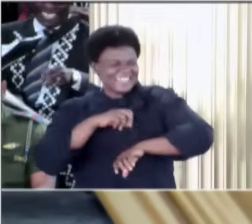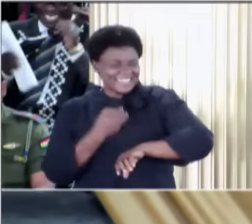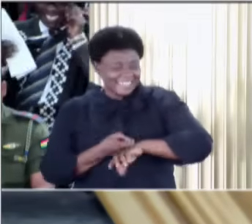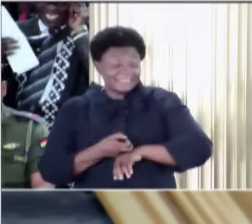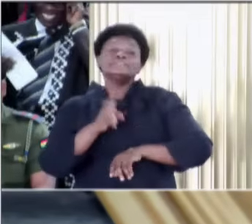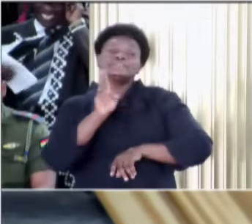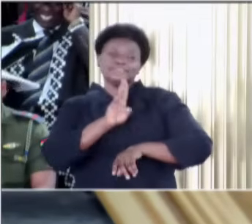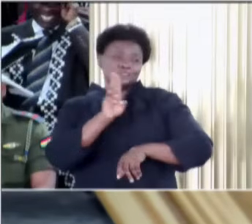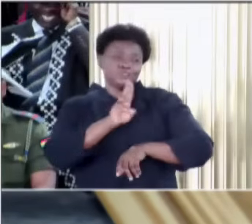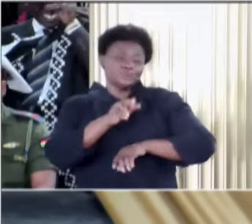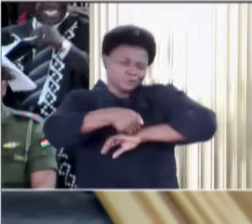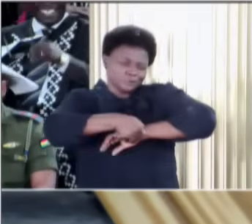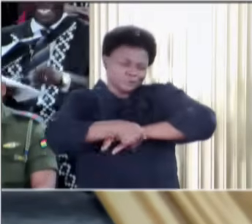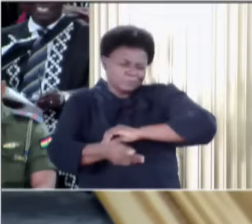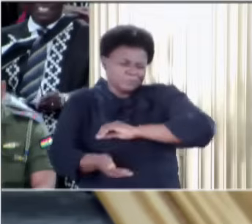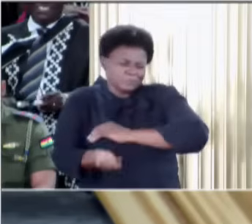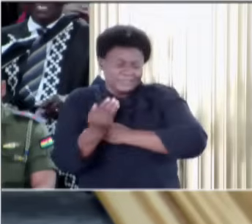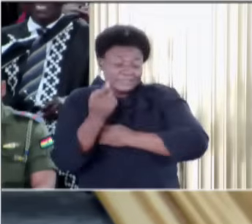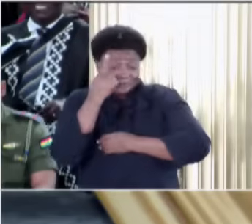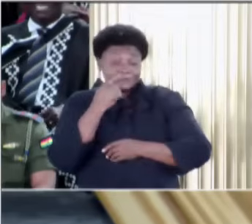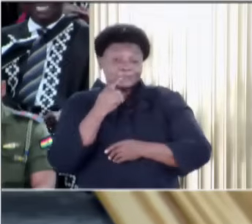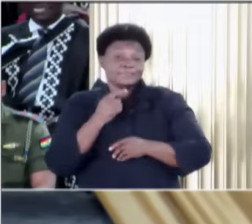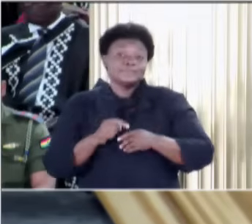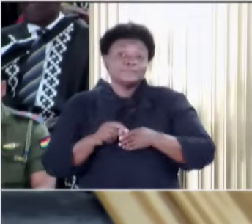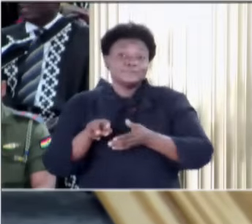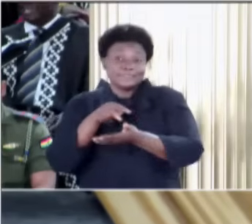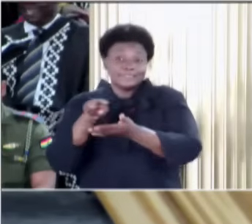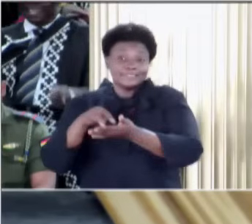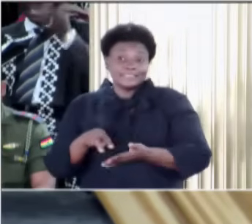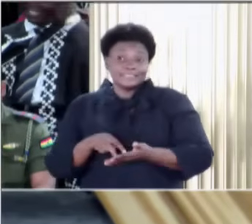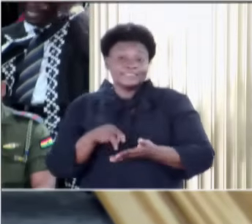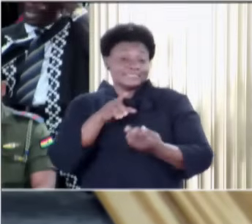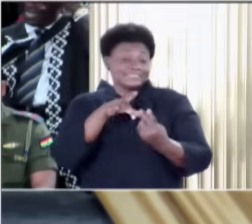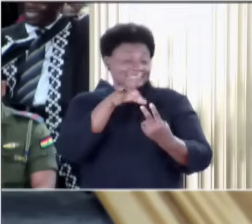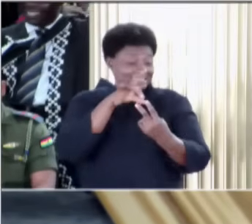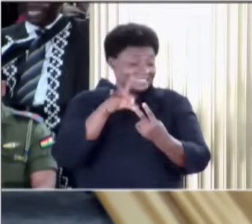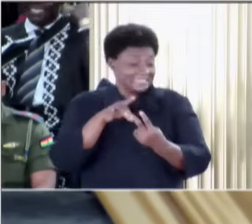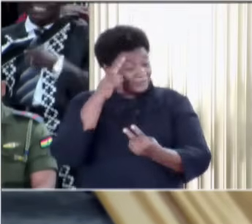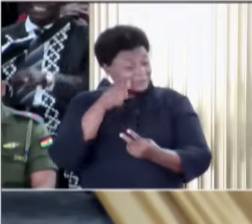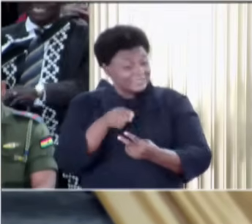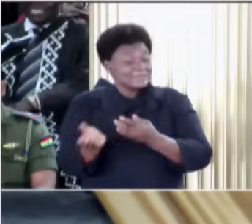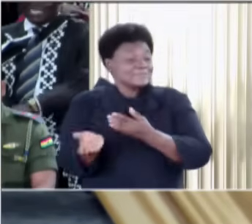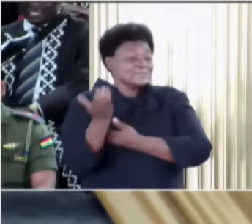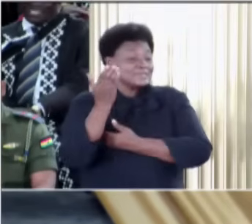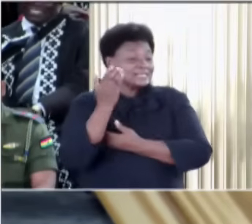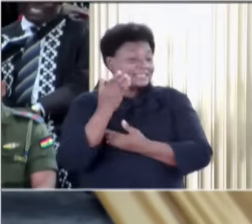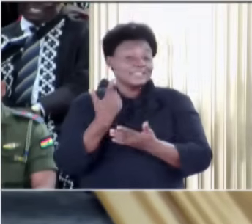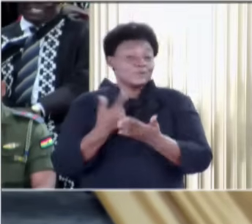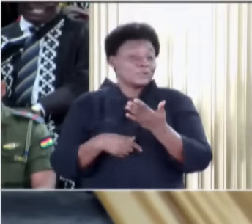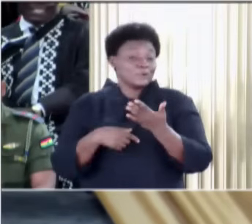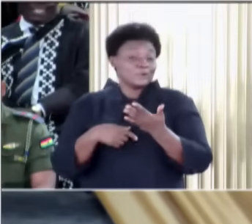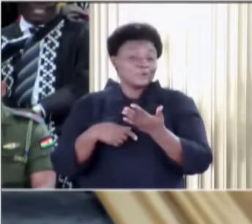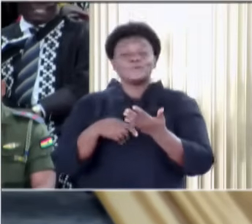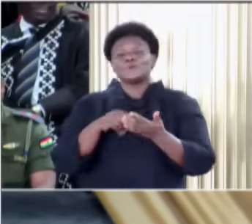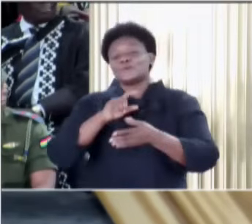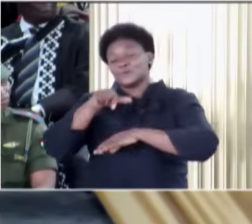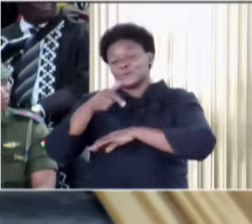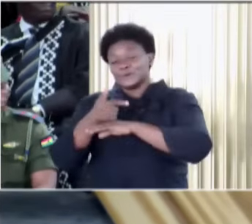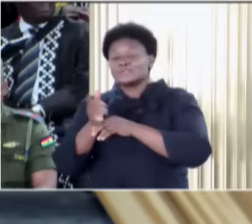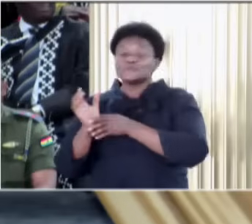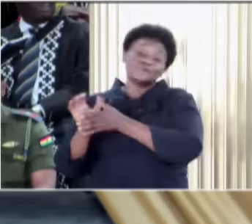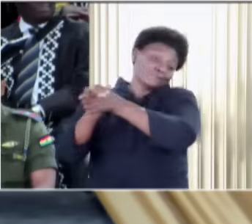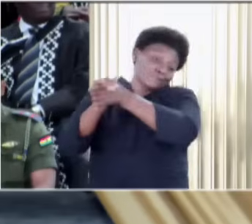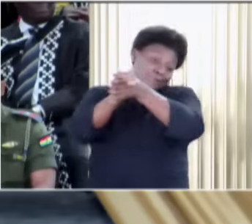dawn of a new day. This dance has been selected for this morning congregation to congratulate